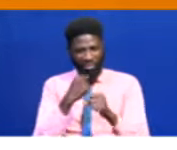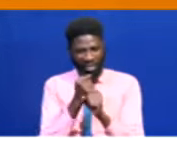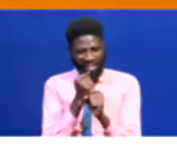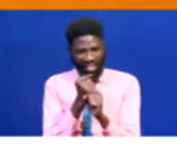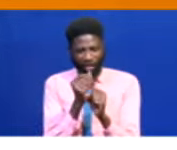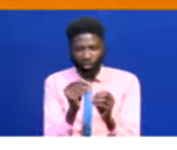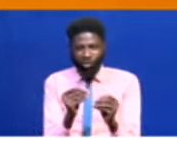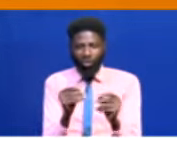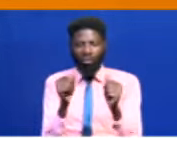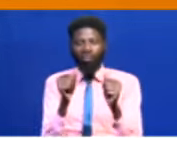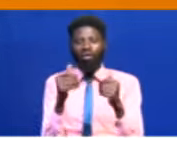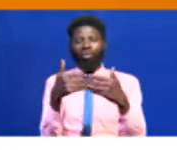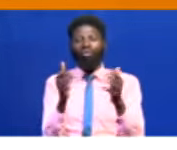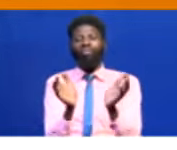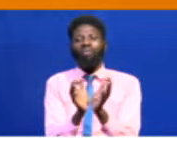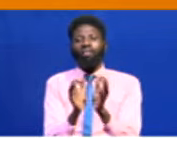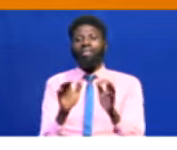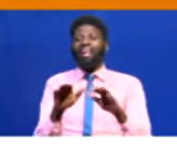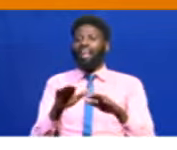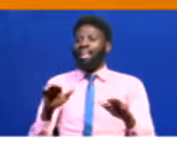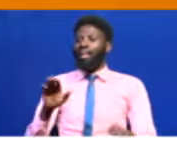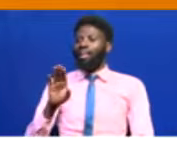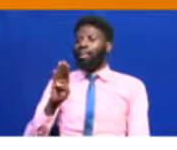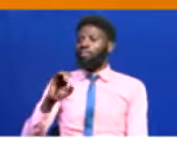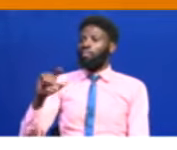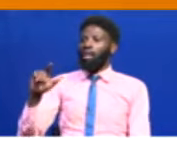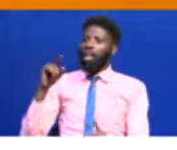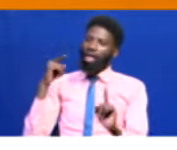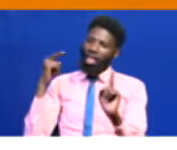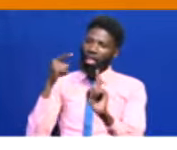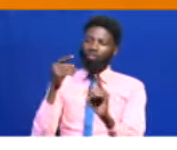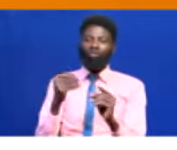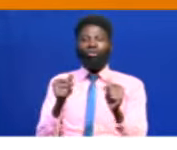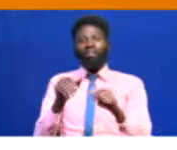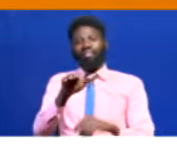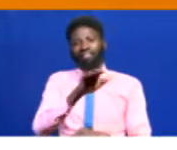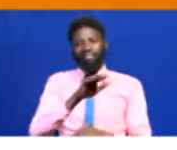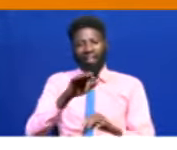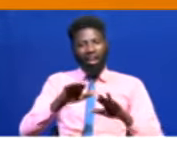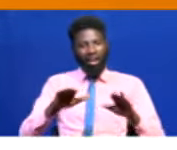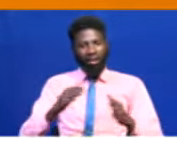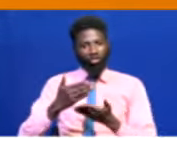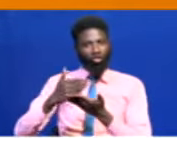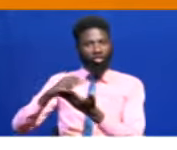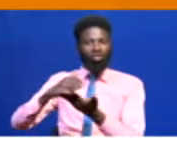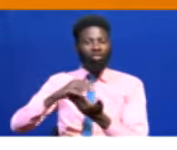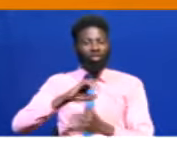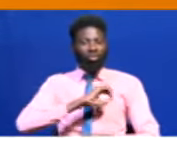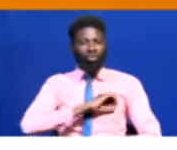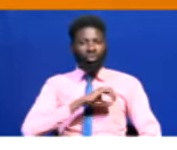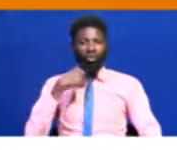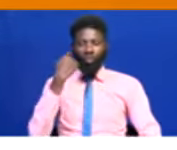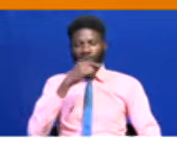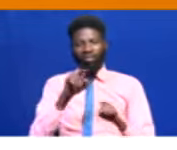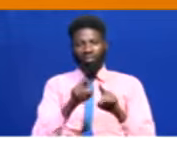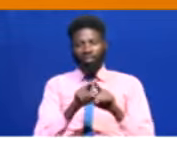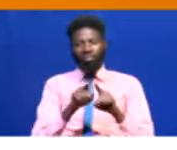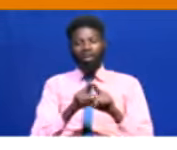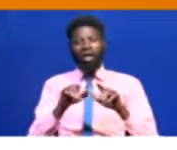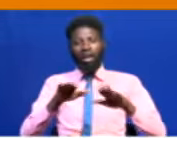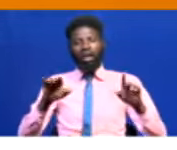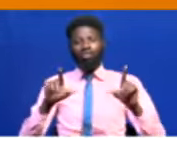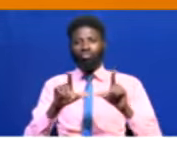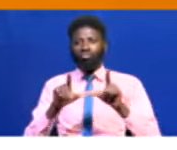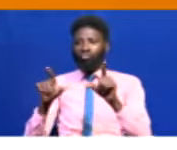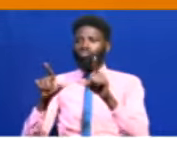of the community land bill that is meant to address adjudication as well as titling of community